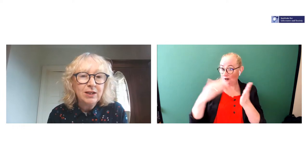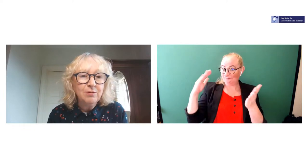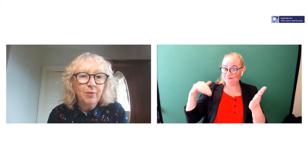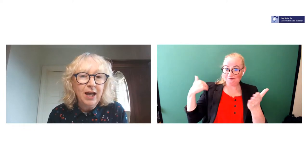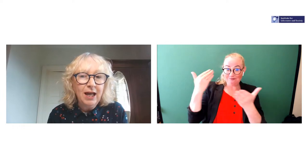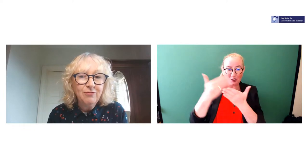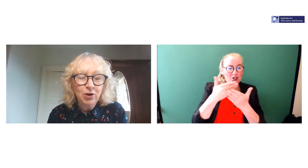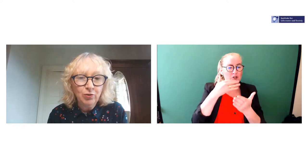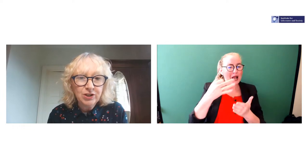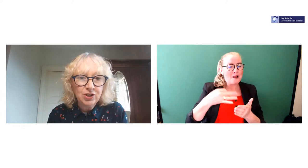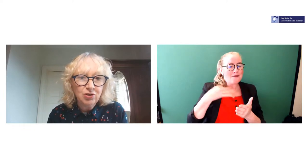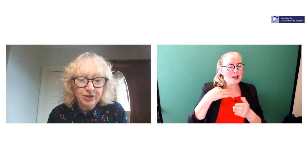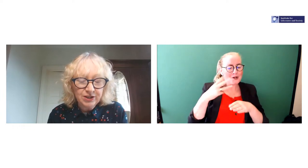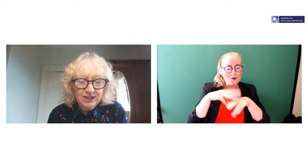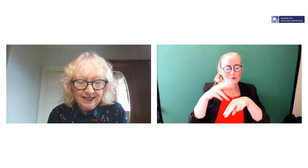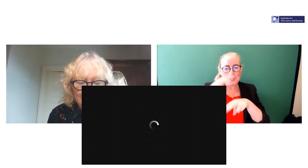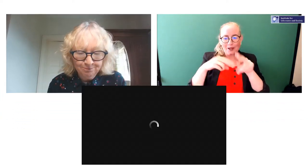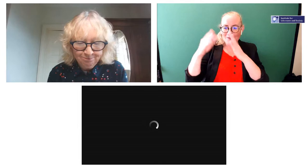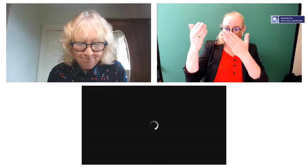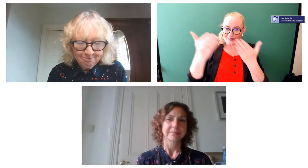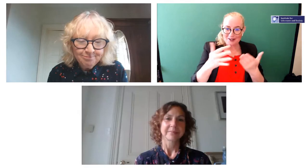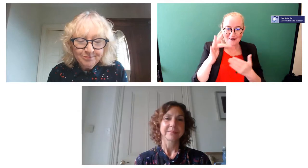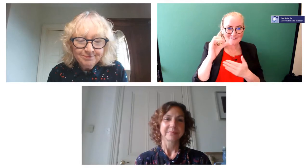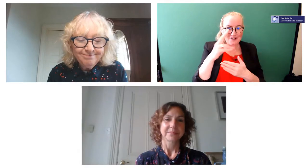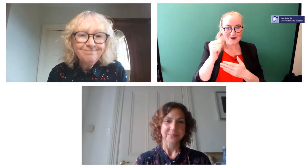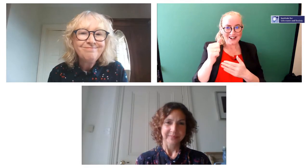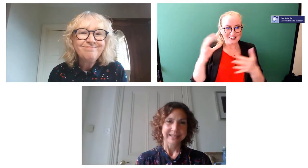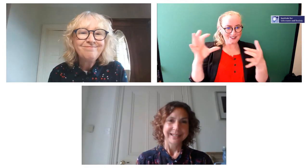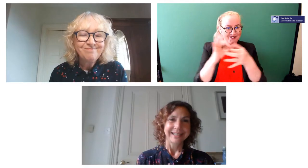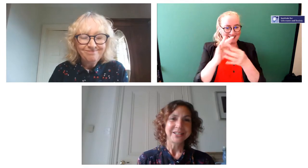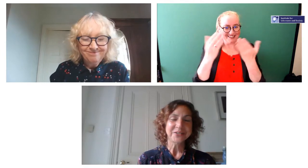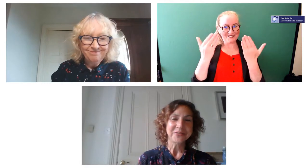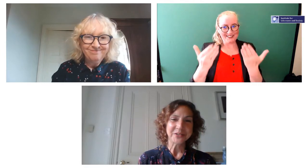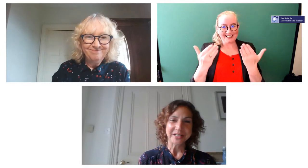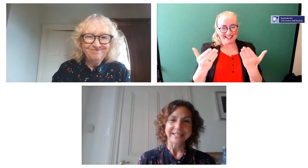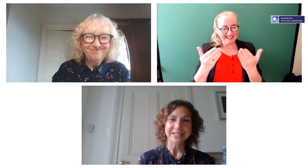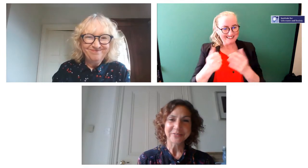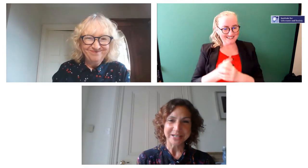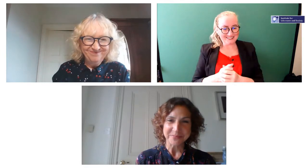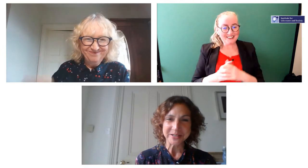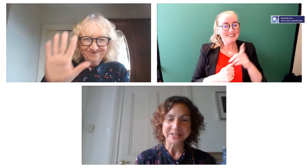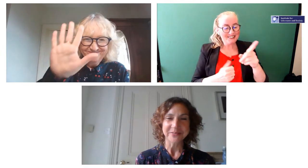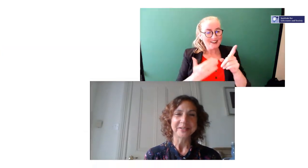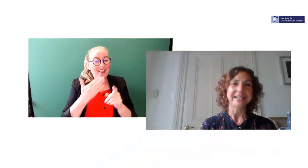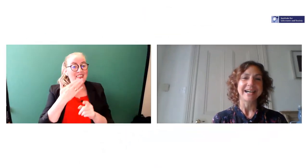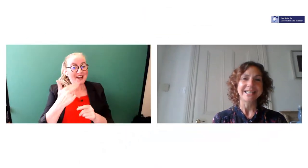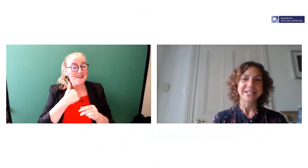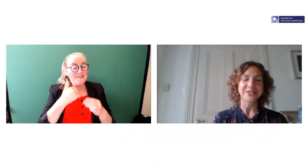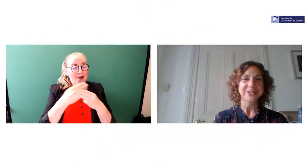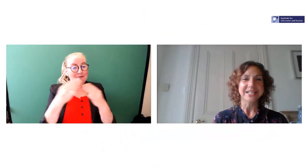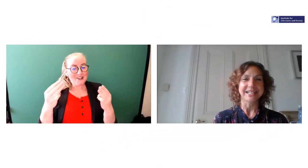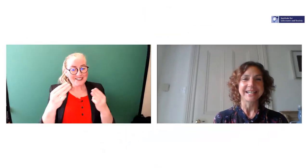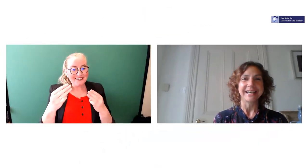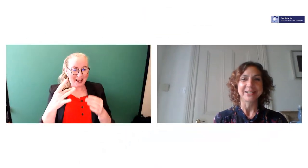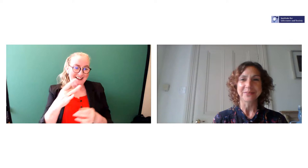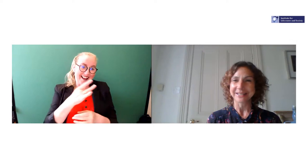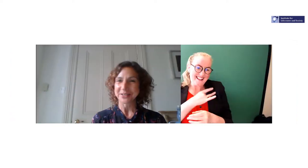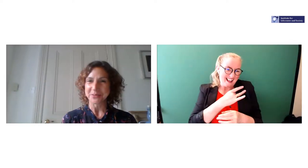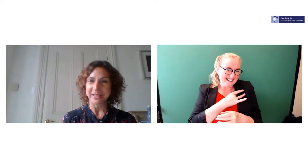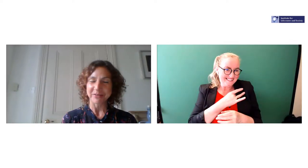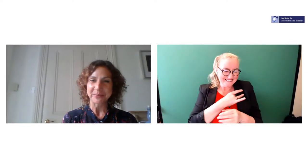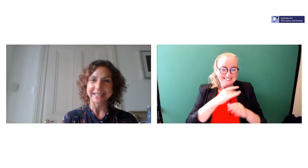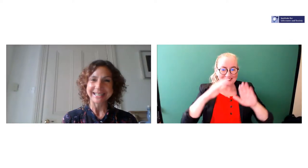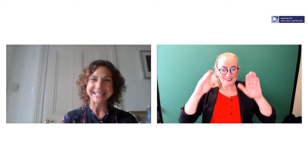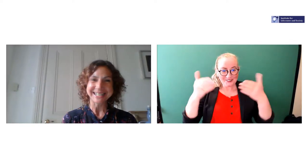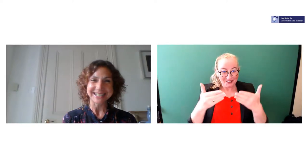delighted to welcome Fiona to join us today. Hello, Fiona. Thank you very much for the kind introduction and